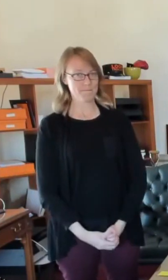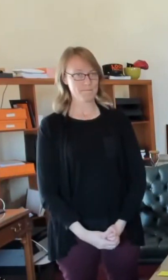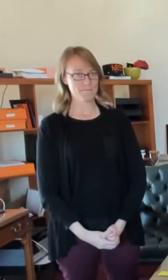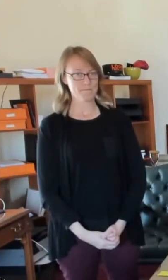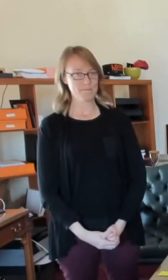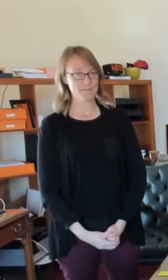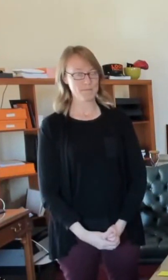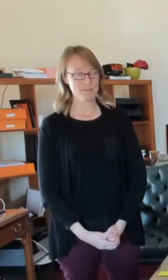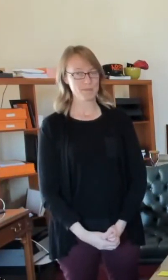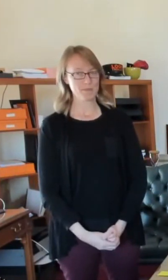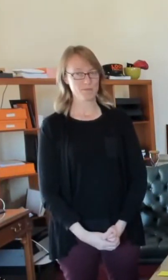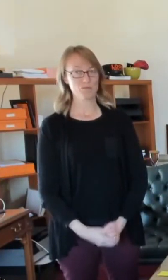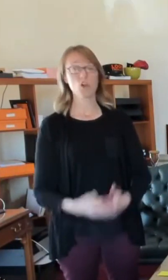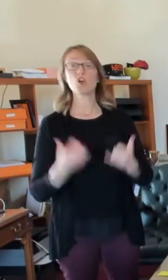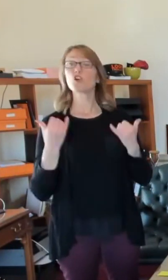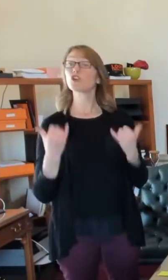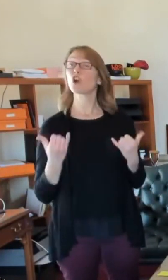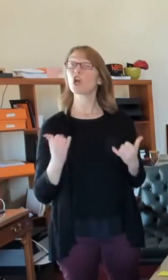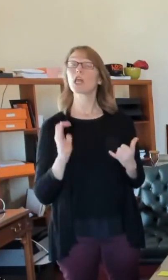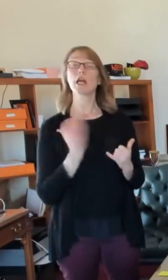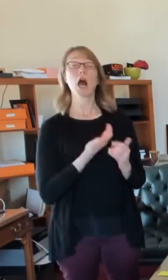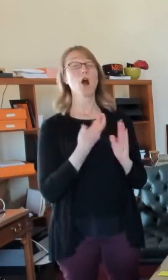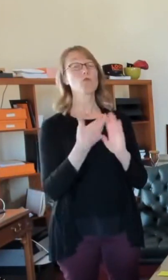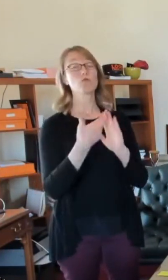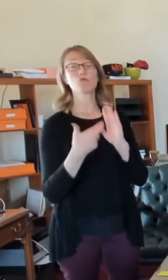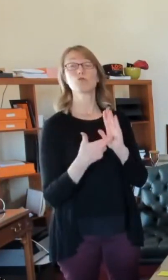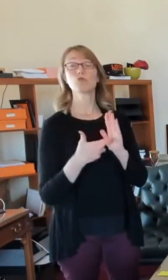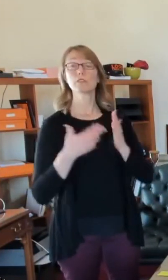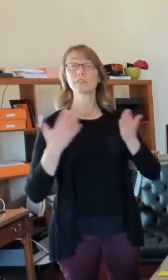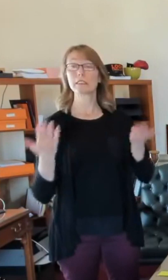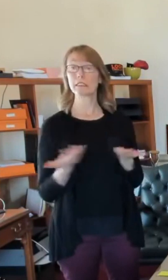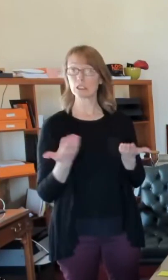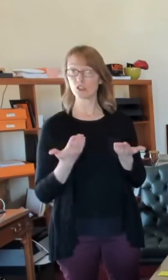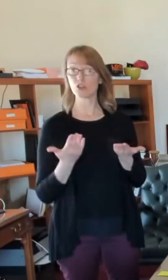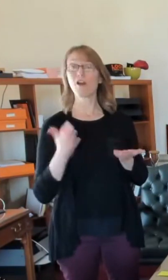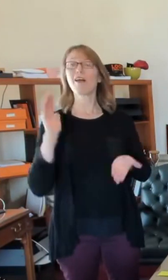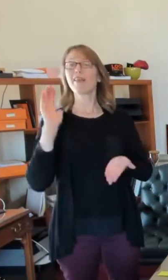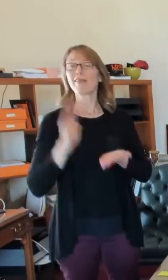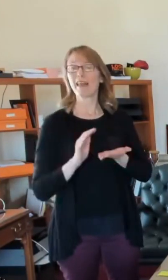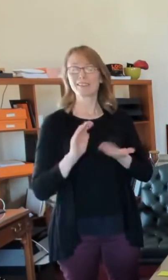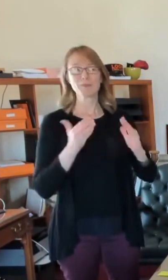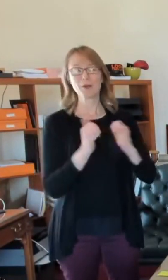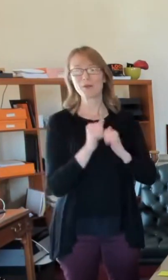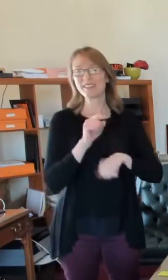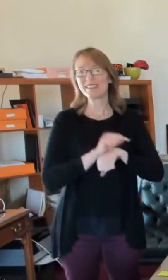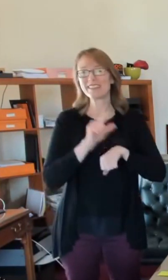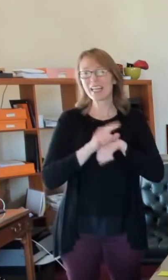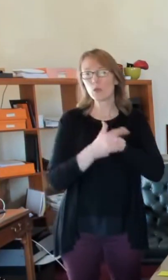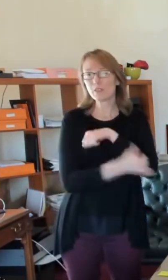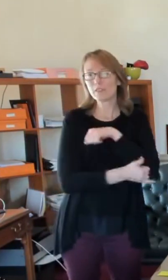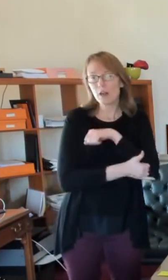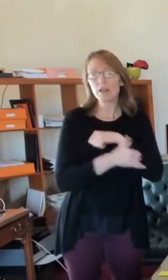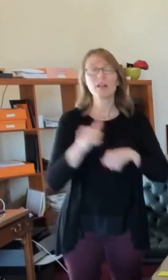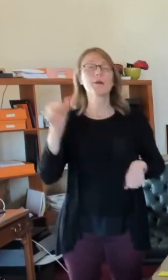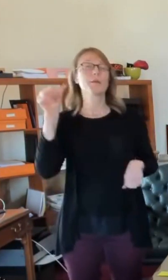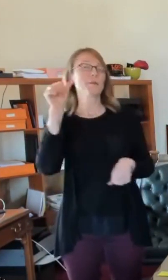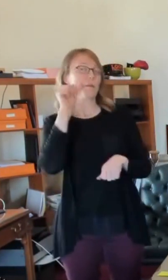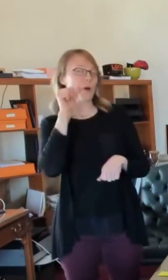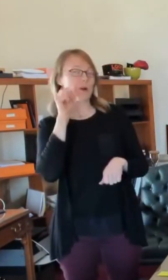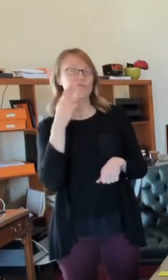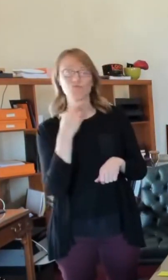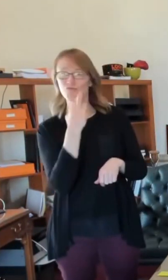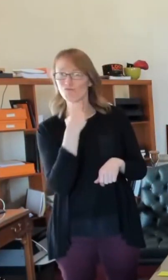restrictions in the city are still less than what they are in St. Louis County. Bars and restaurants were both at 11 p.m. We're both at